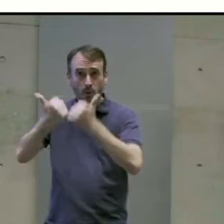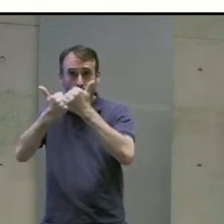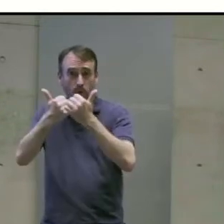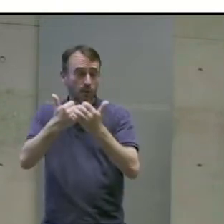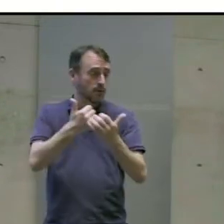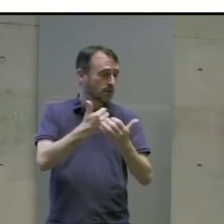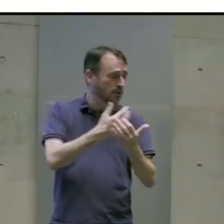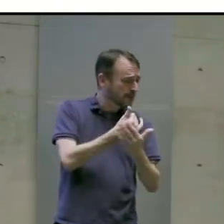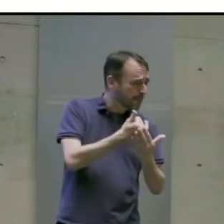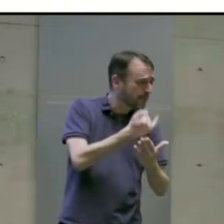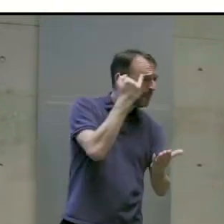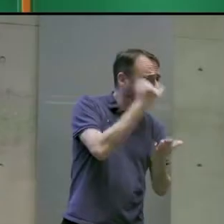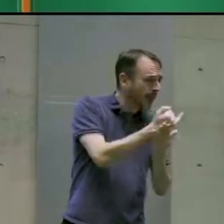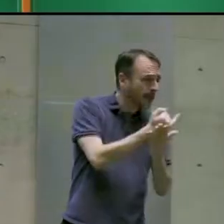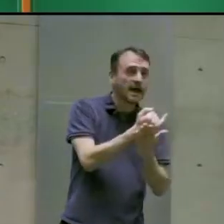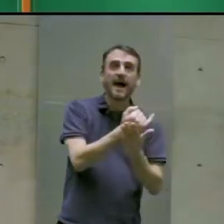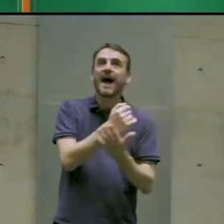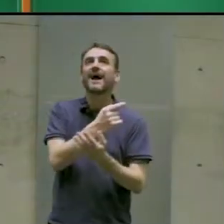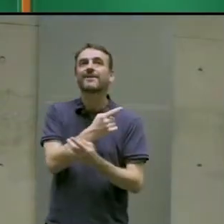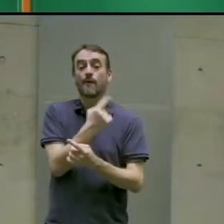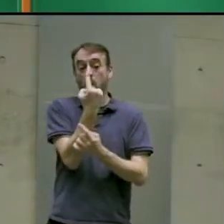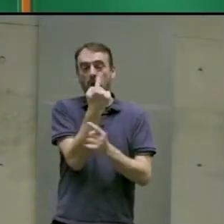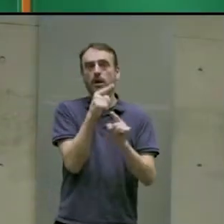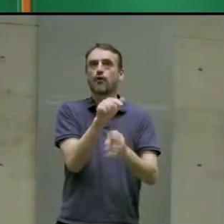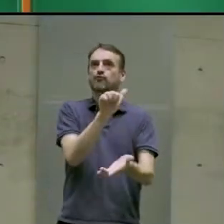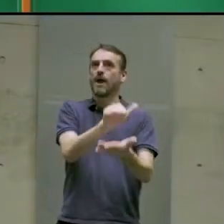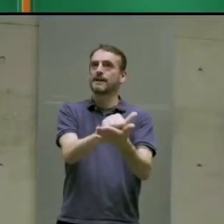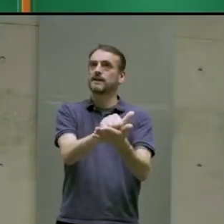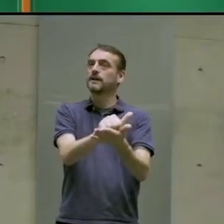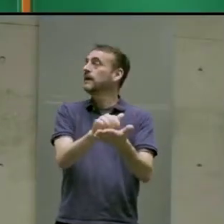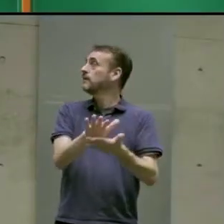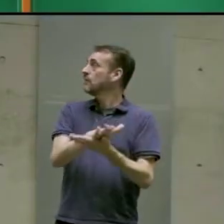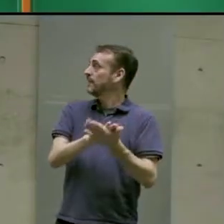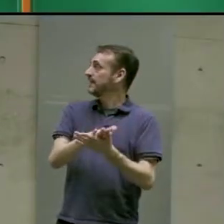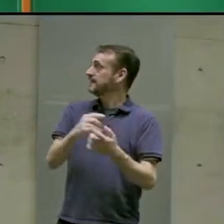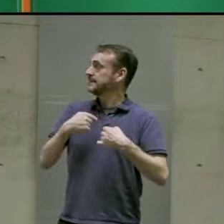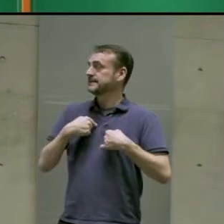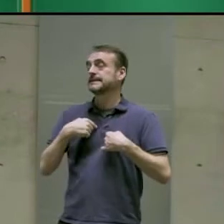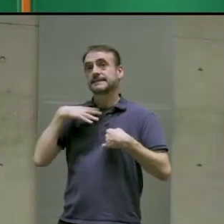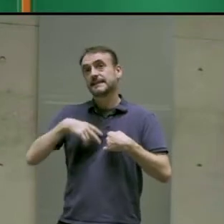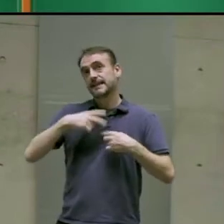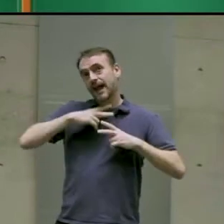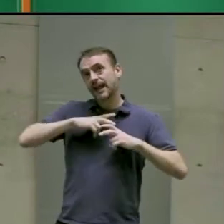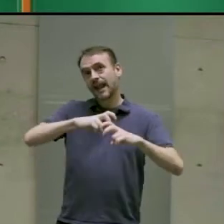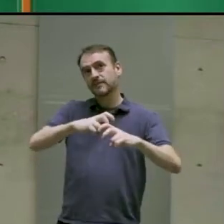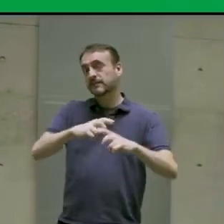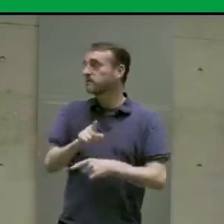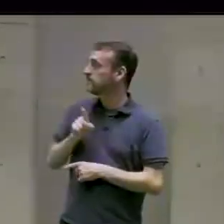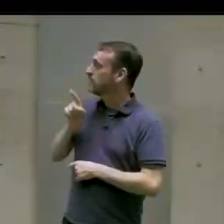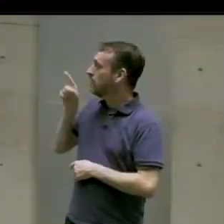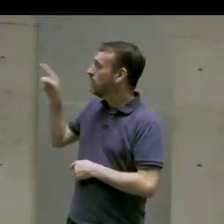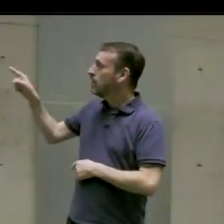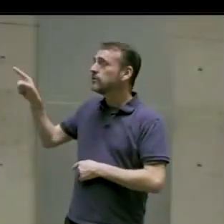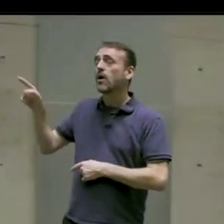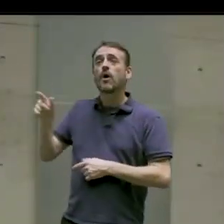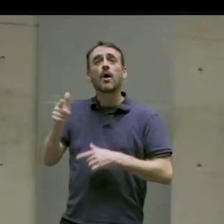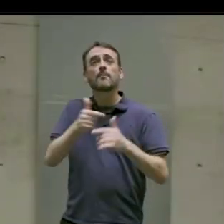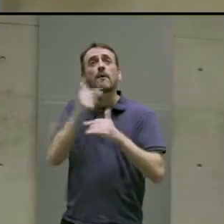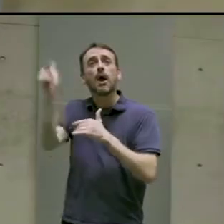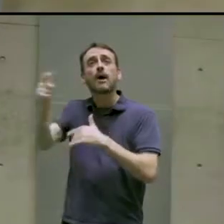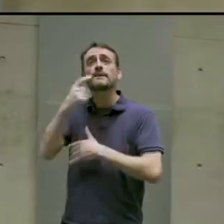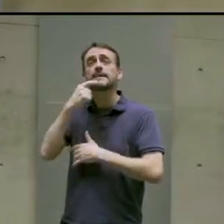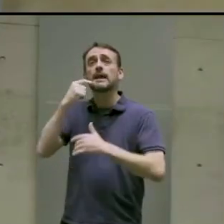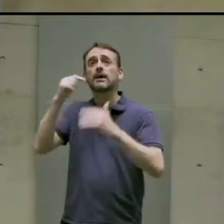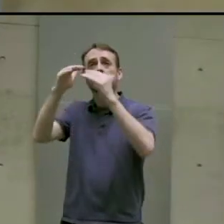one. And that leads to analysis. So in the case of Beyond the Steel Sky,